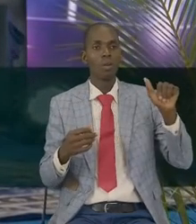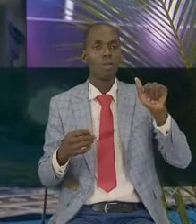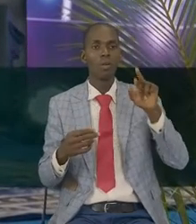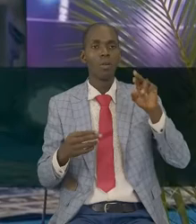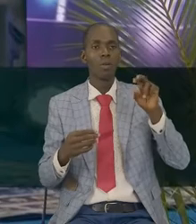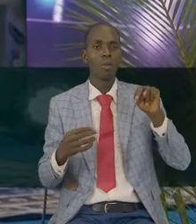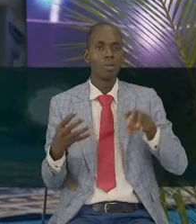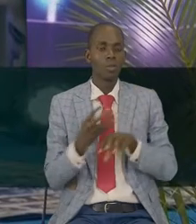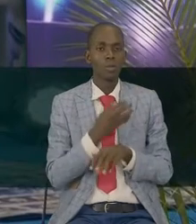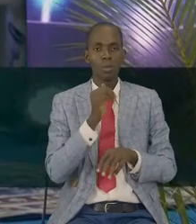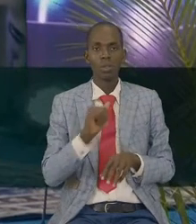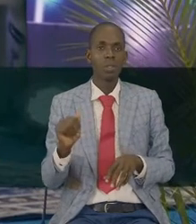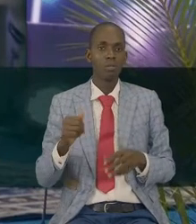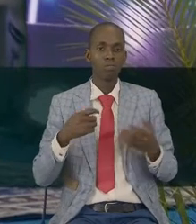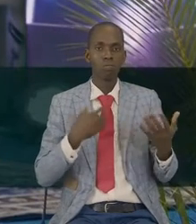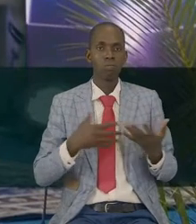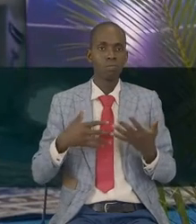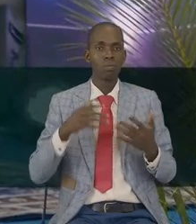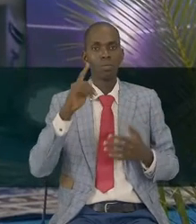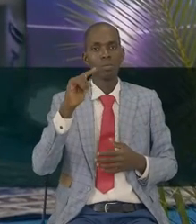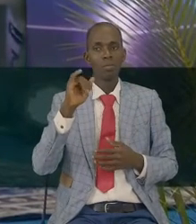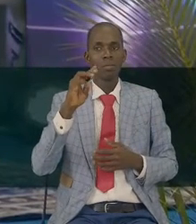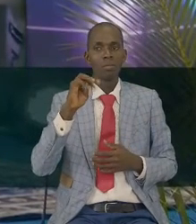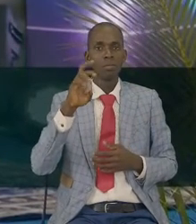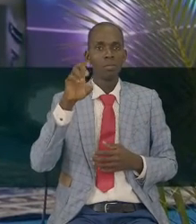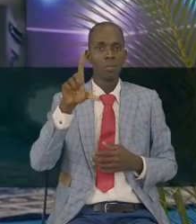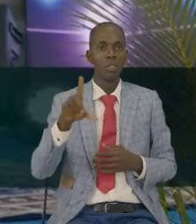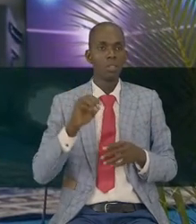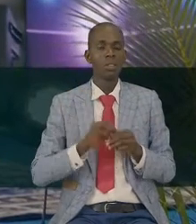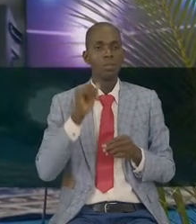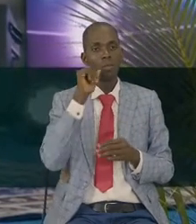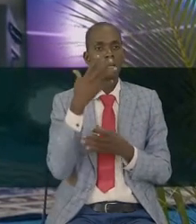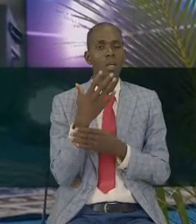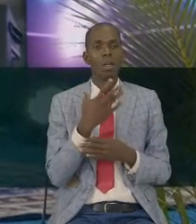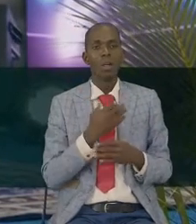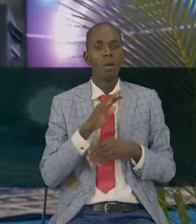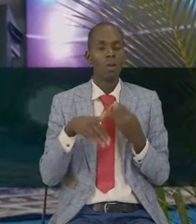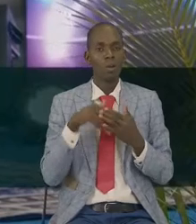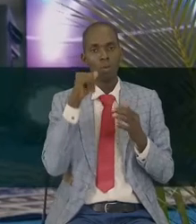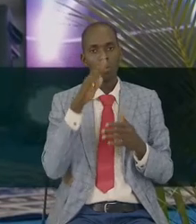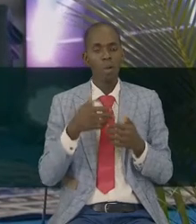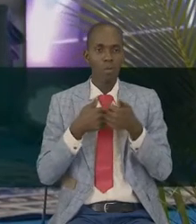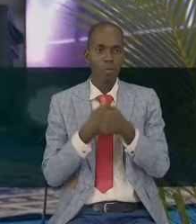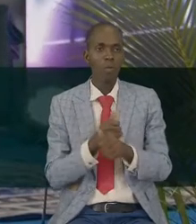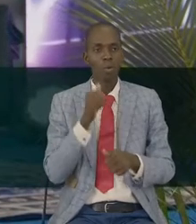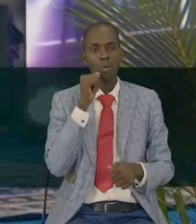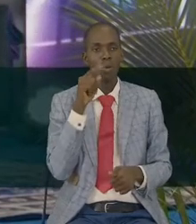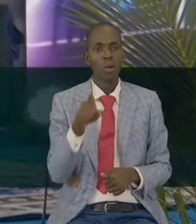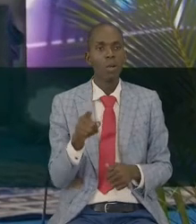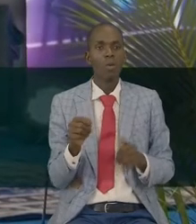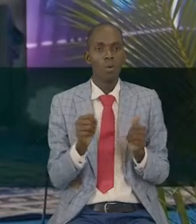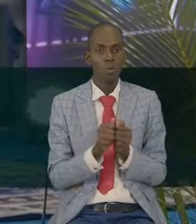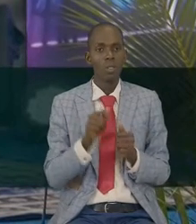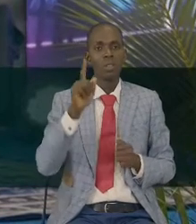hand, and all the women went out after her with timbrels